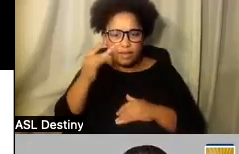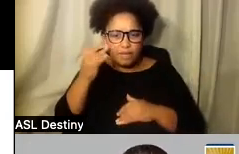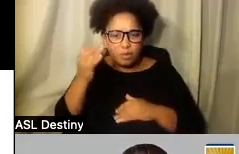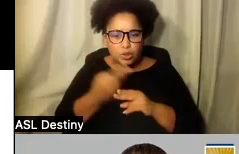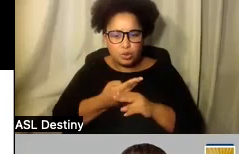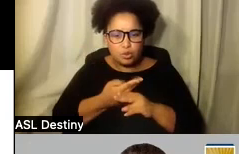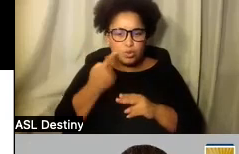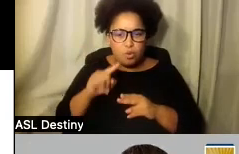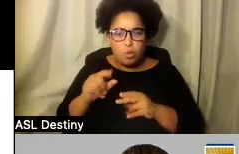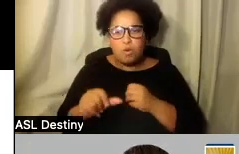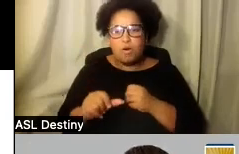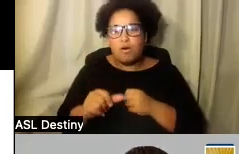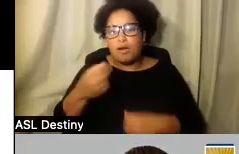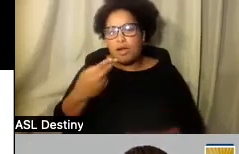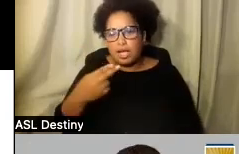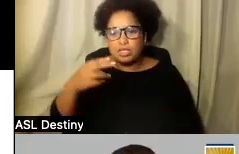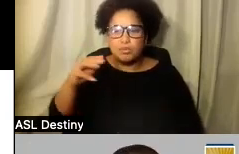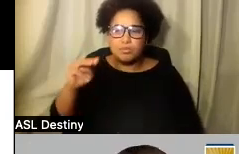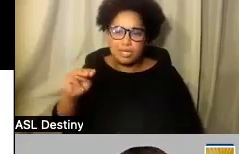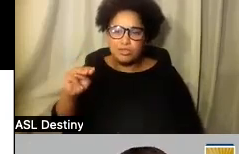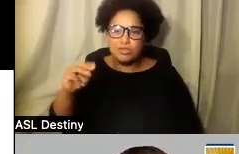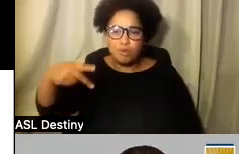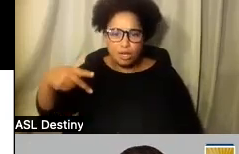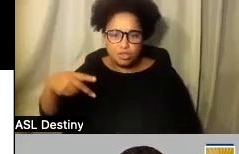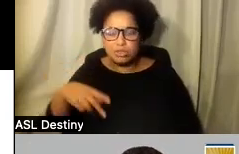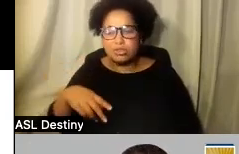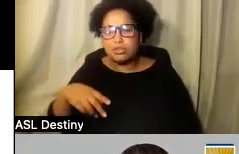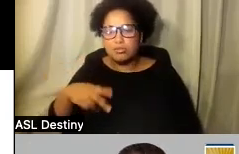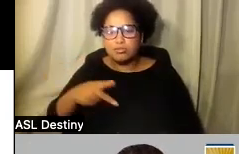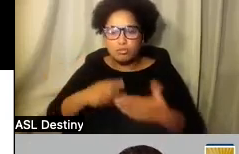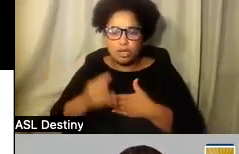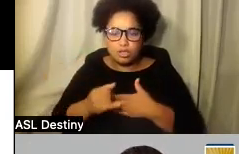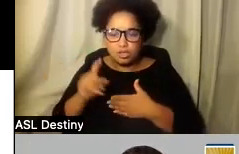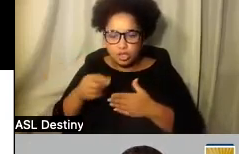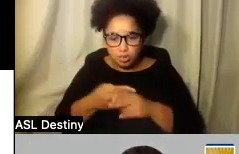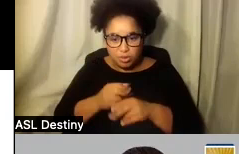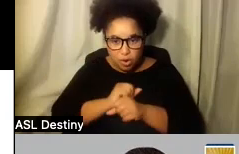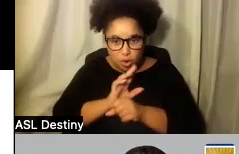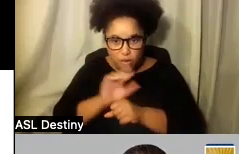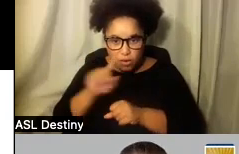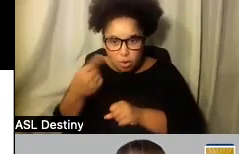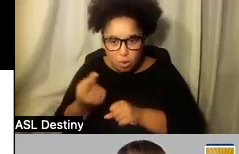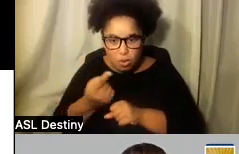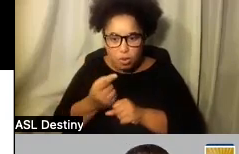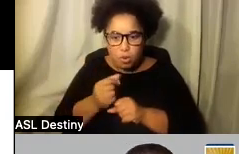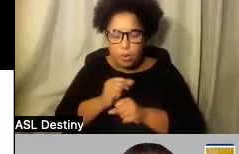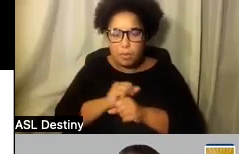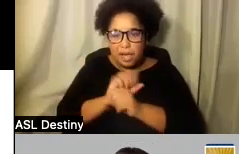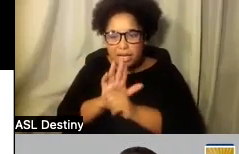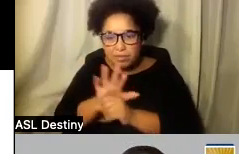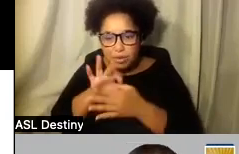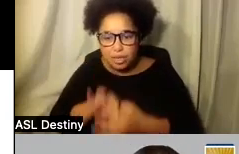hazard mitigation projects. Now, some might think, did you have to use that for COVID-related projects or pandemic-related